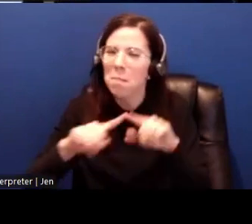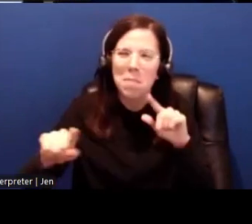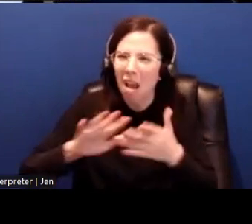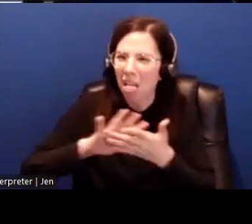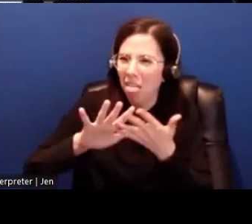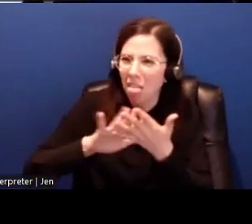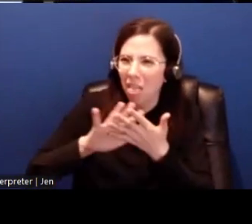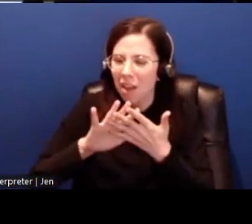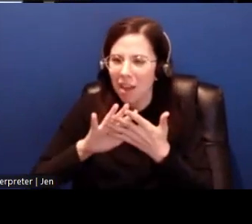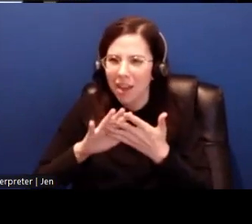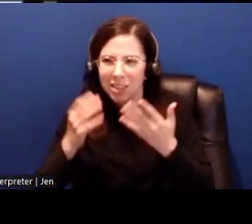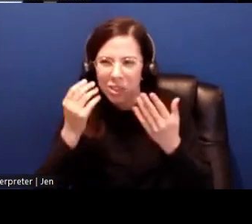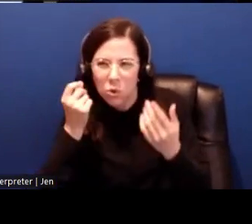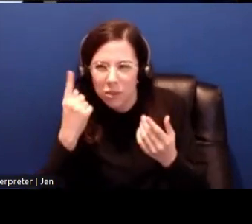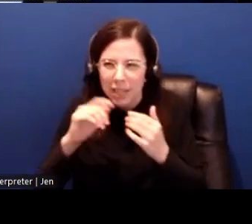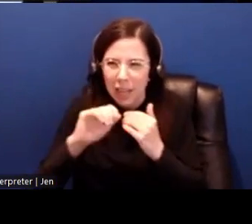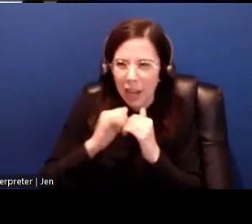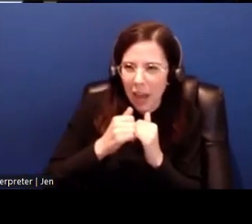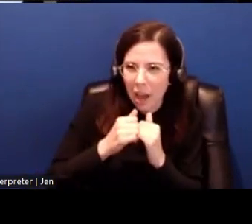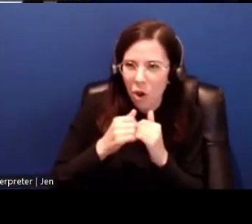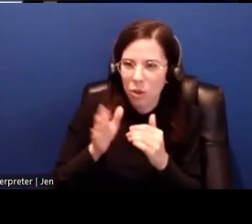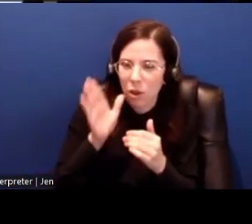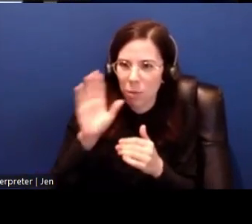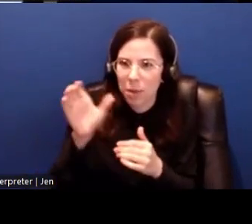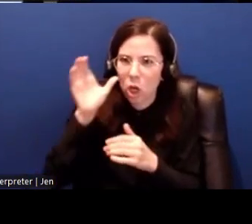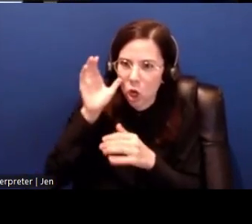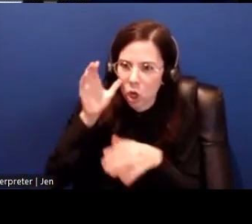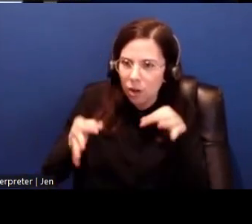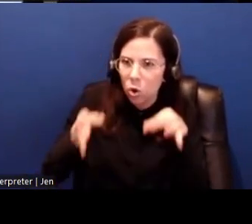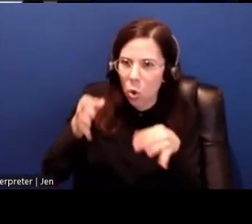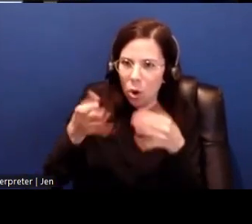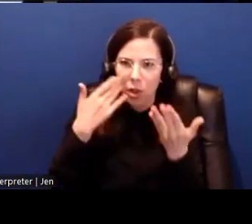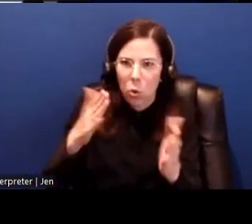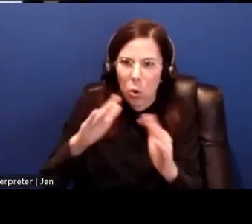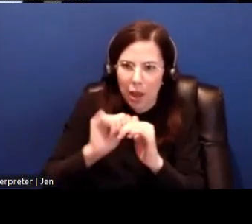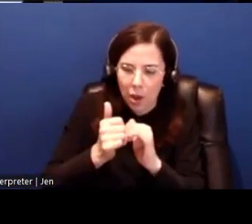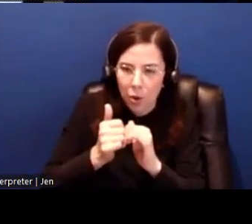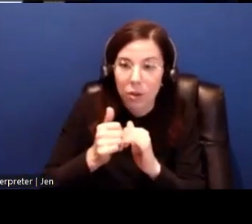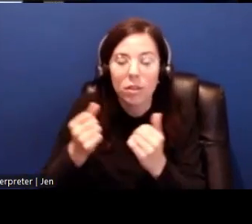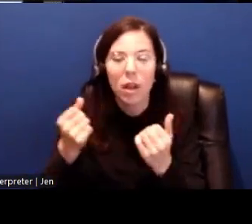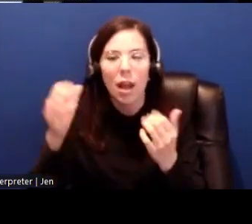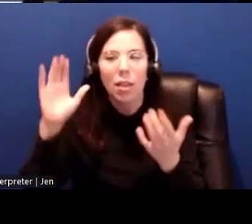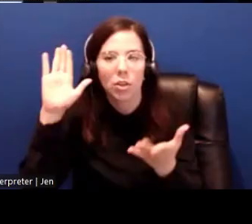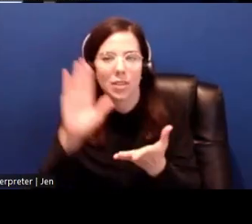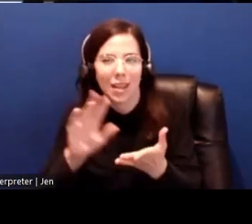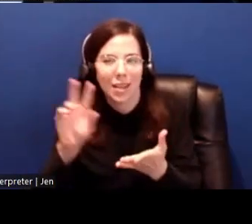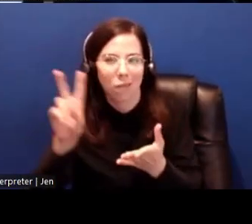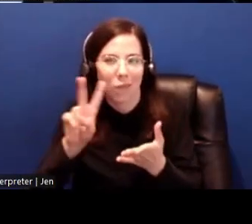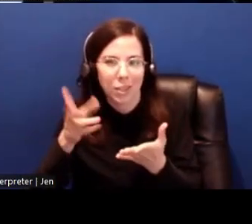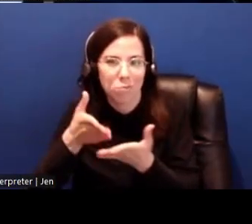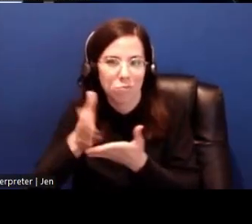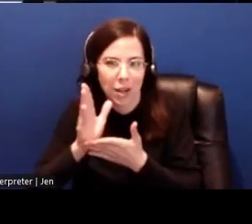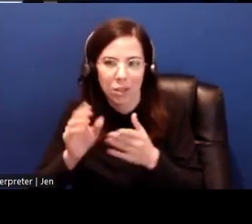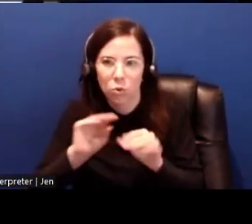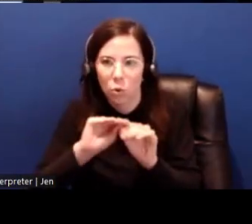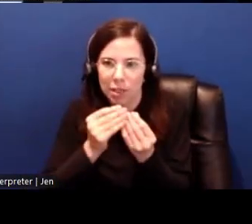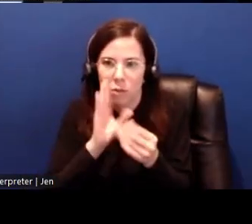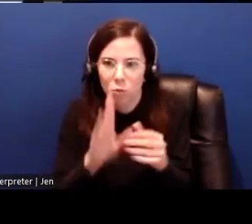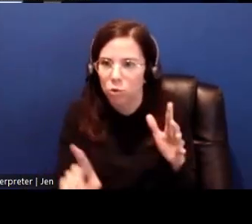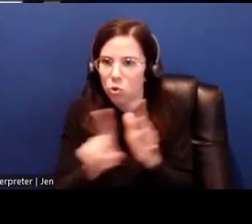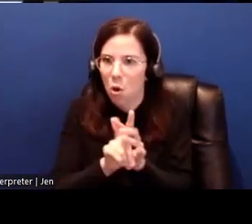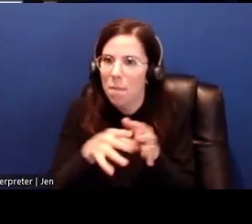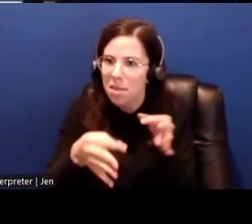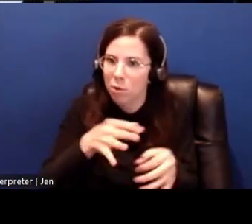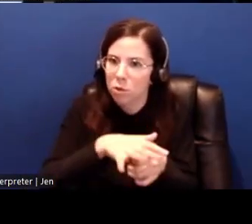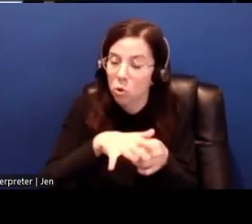being heard. And candidly, there are not many victims' rights organizations that appear in those jurisdictions. Now, there